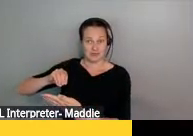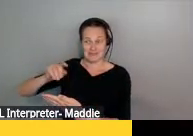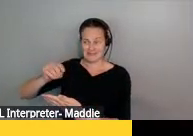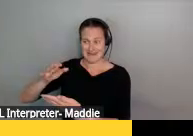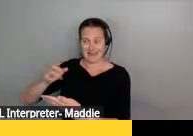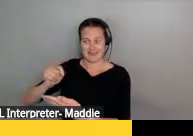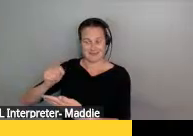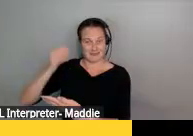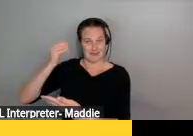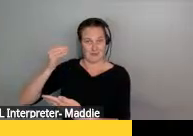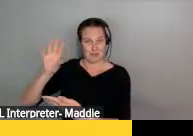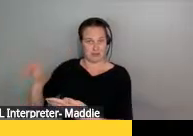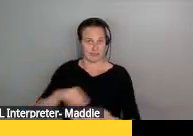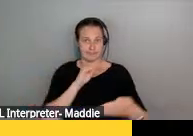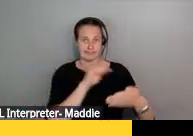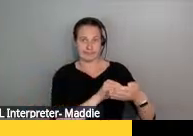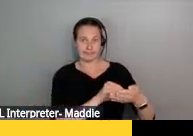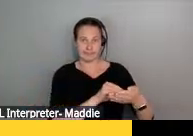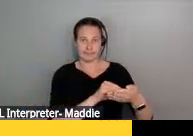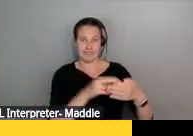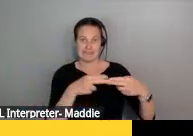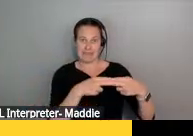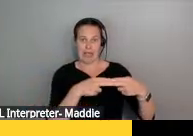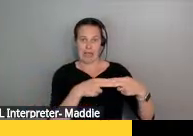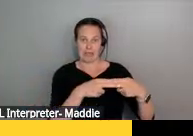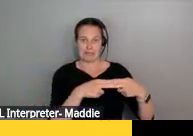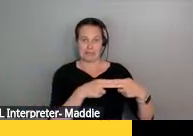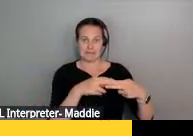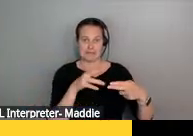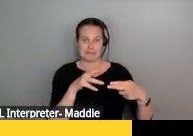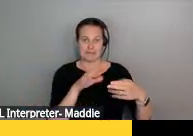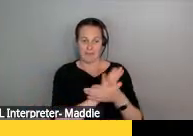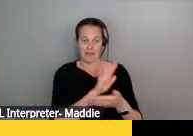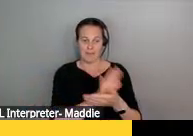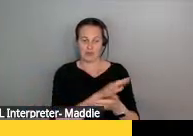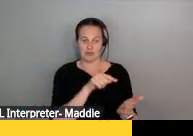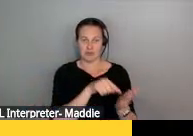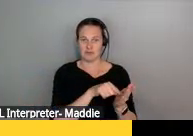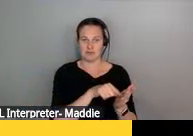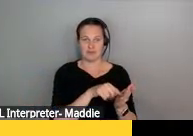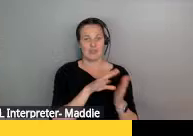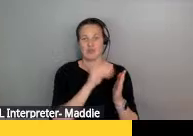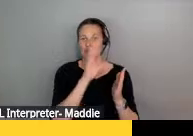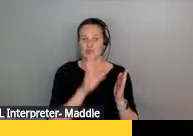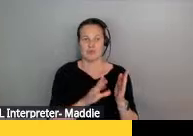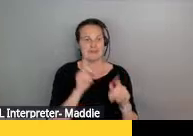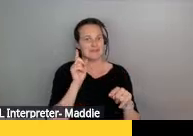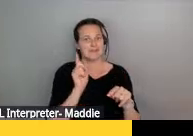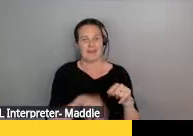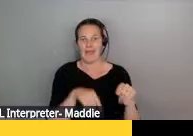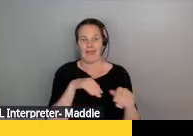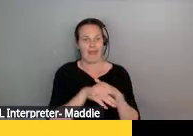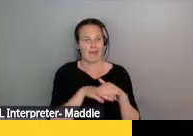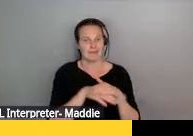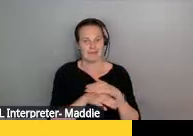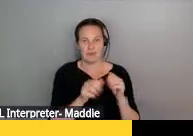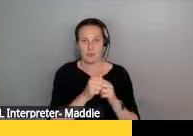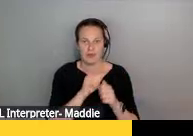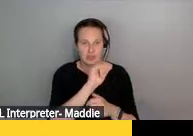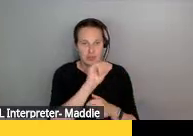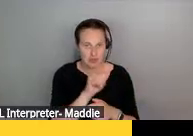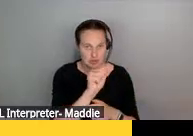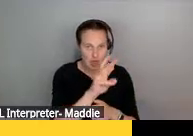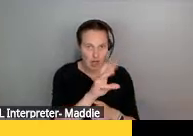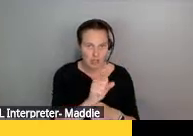putting it in their slides and worksheets, it's really inhibiting our students' ability to access it with JAWS or